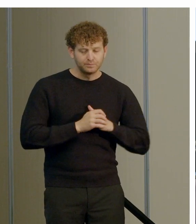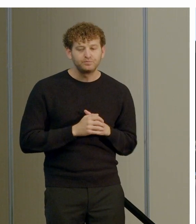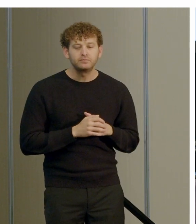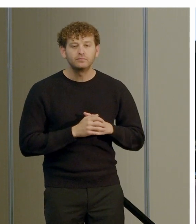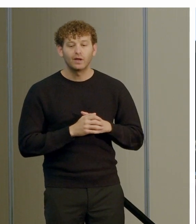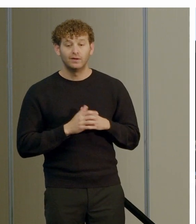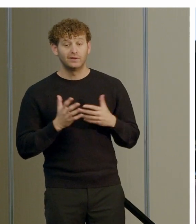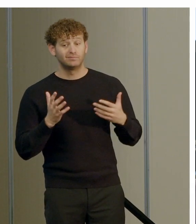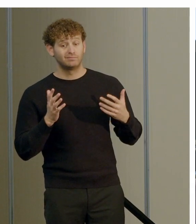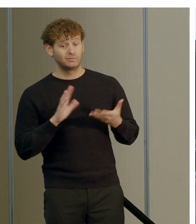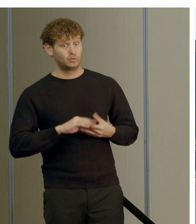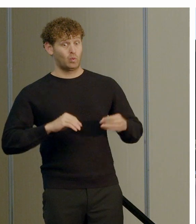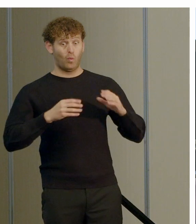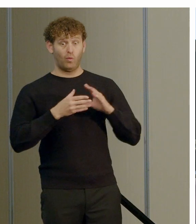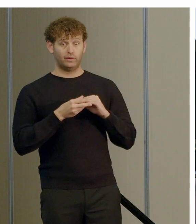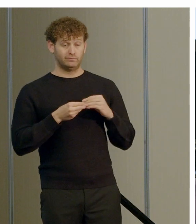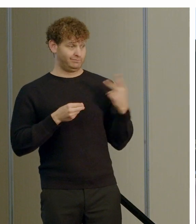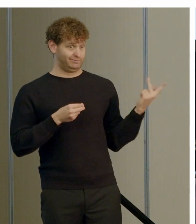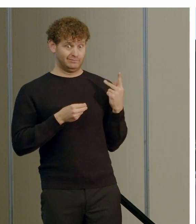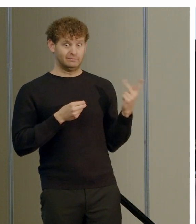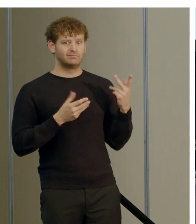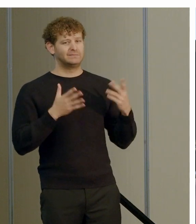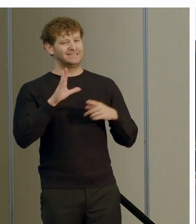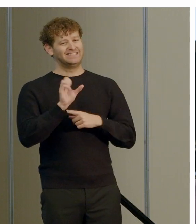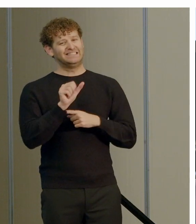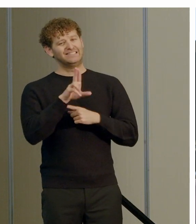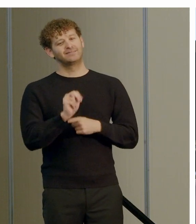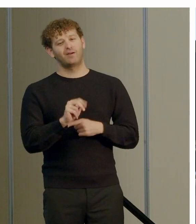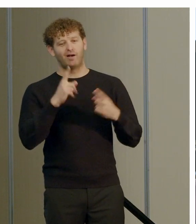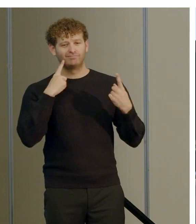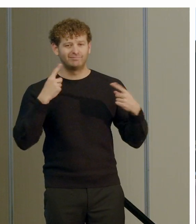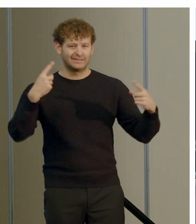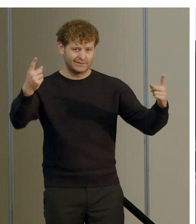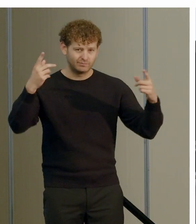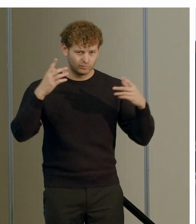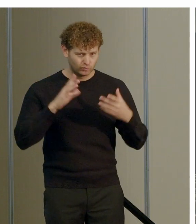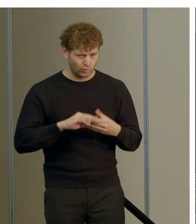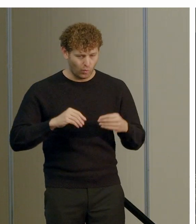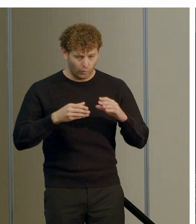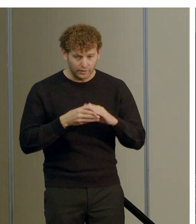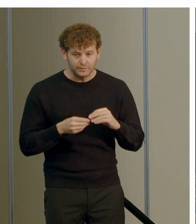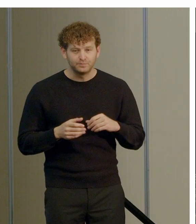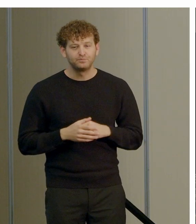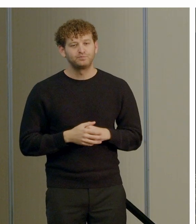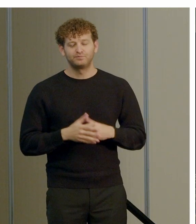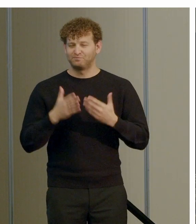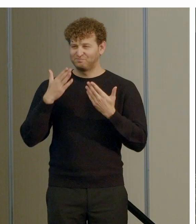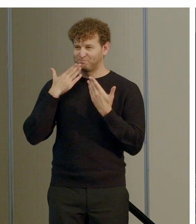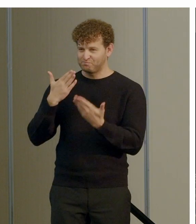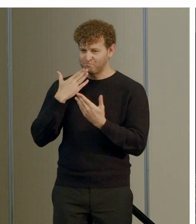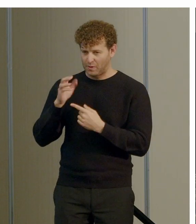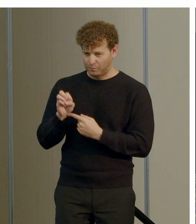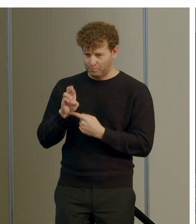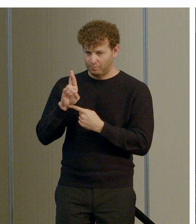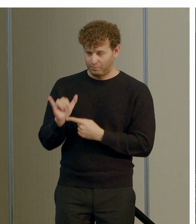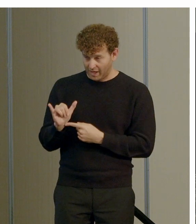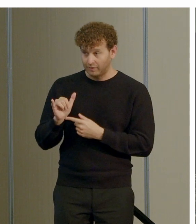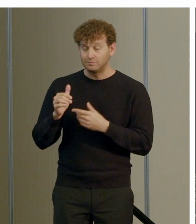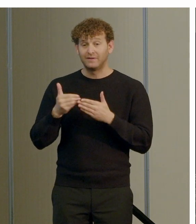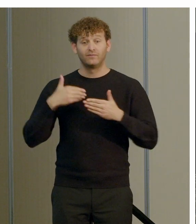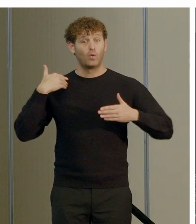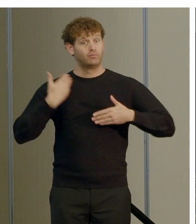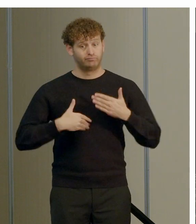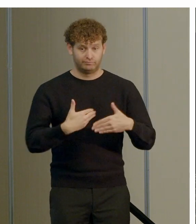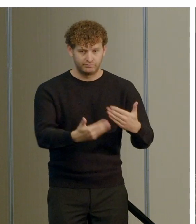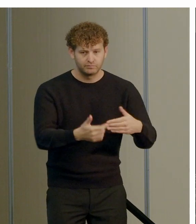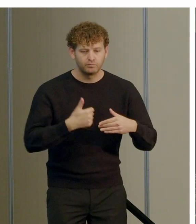story. Thank you so much, Mary. And also, before we get into our content, I'd like to introduce you to Owen Chung, who,